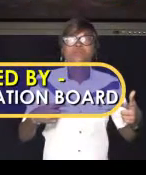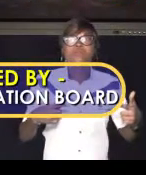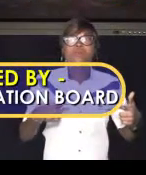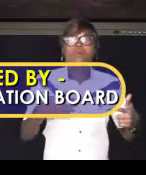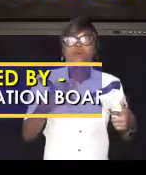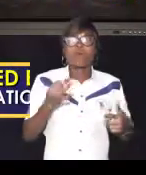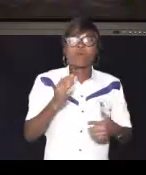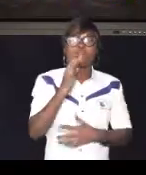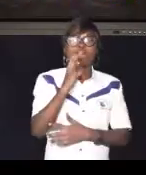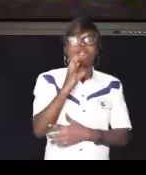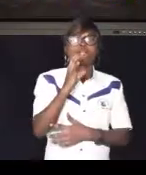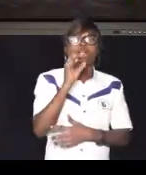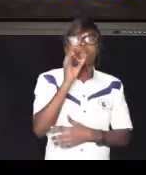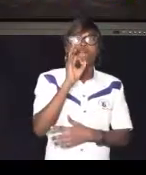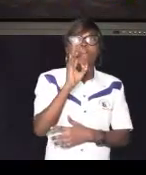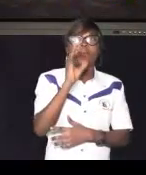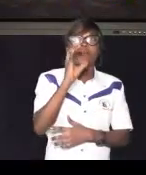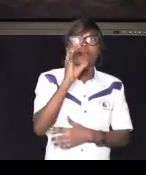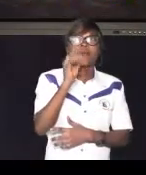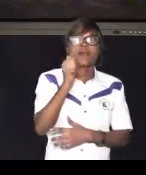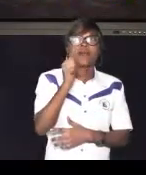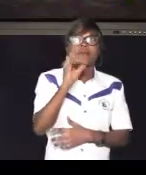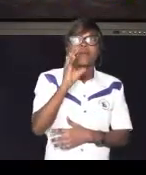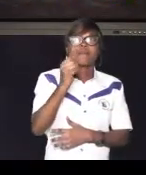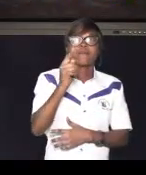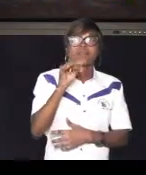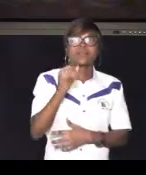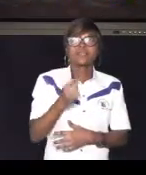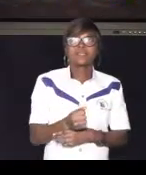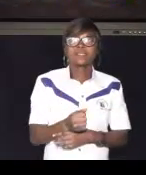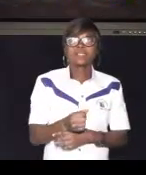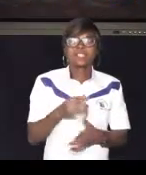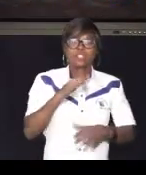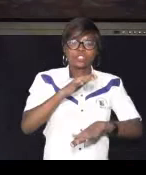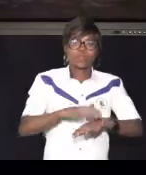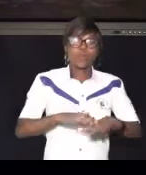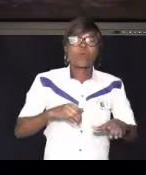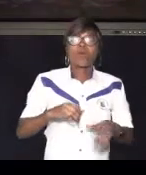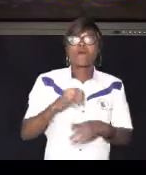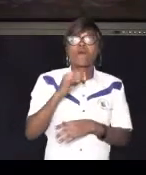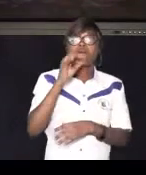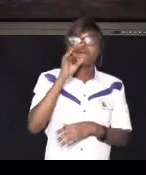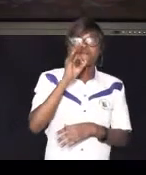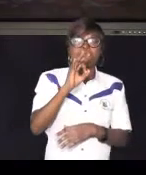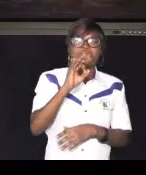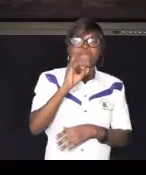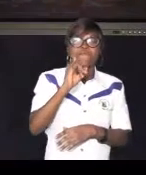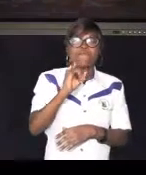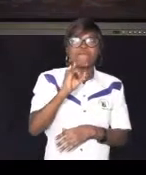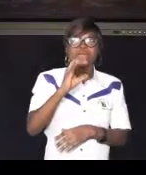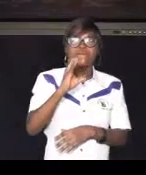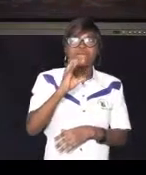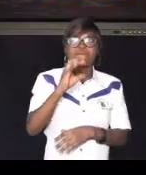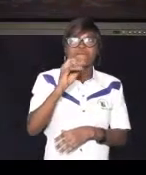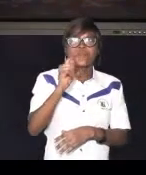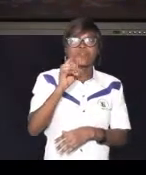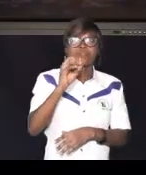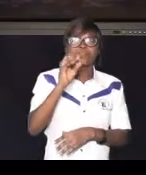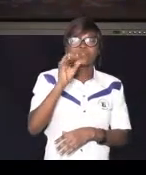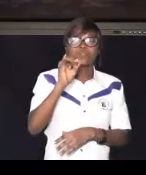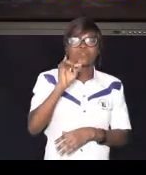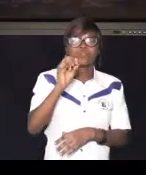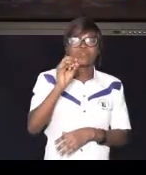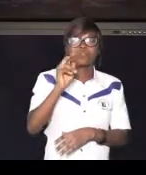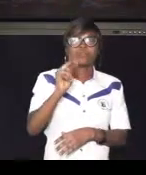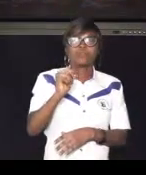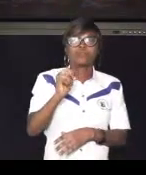opposite of facts? It is fiction. Fiction, something that is not true.